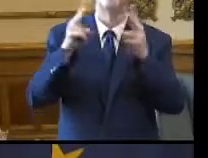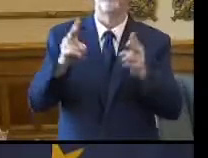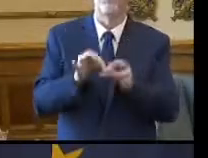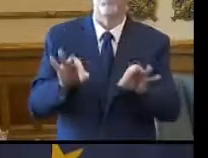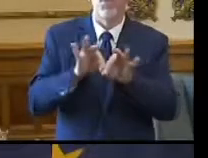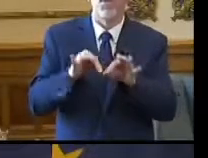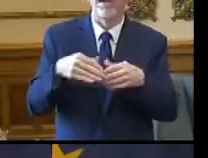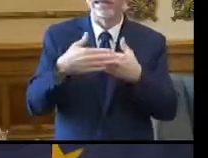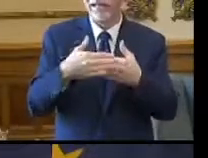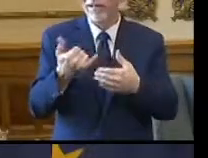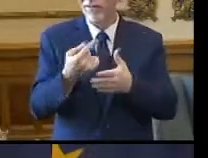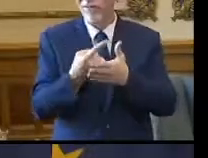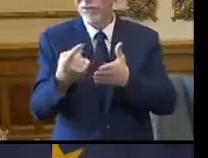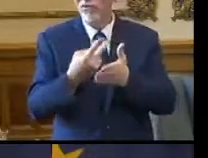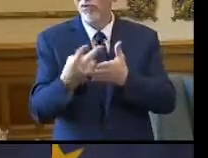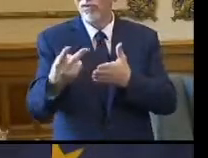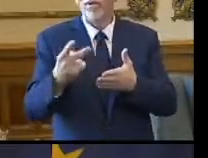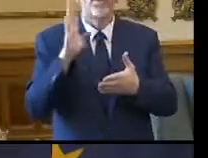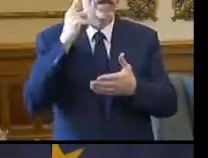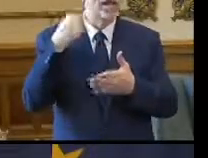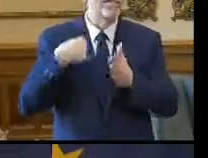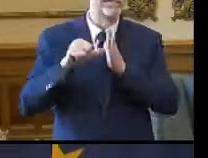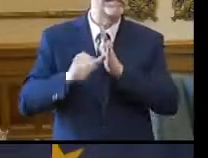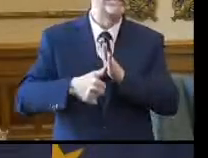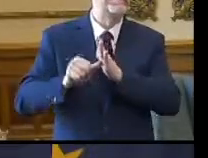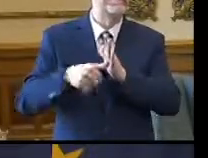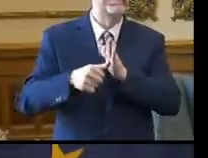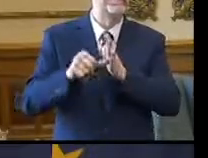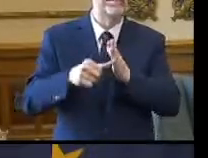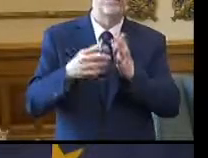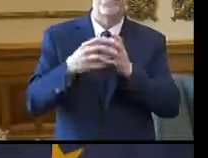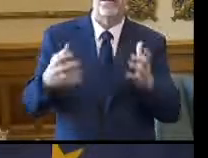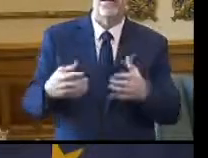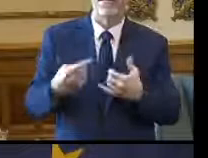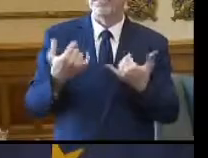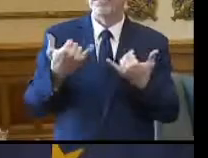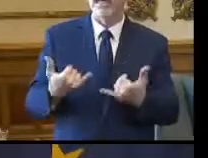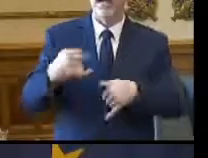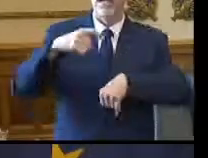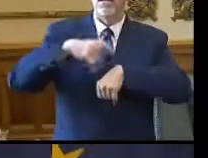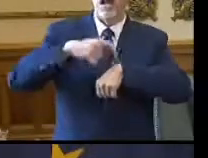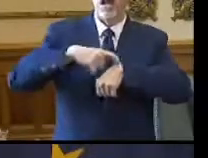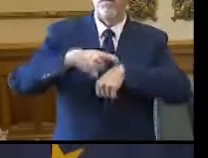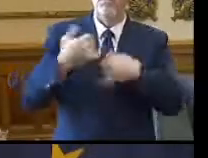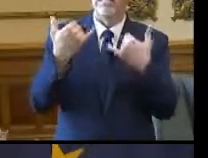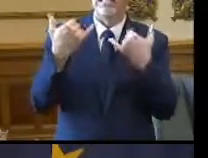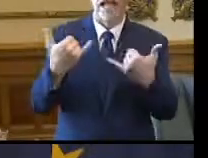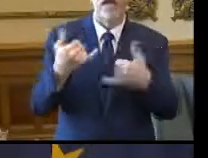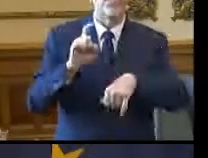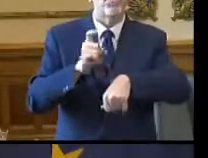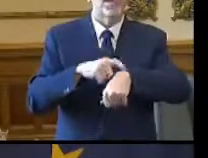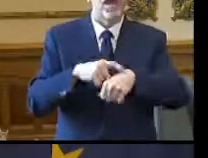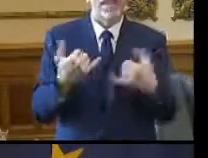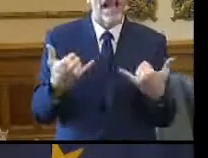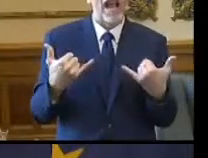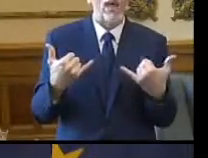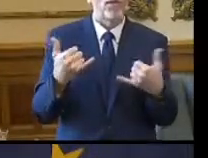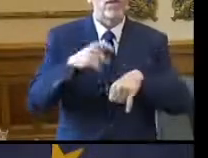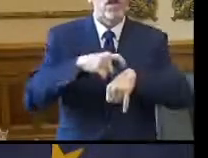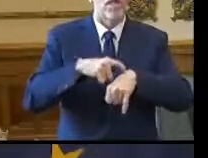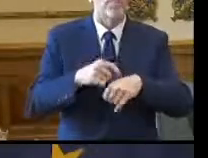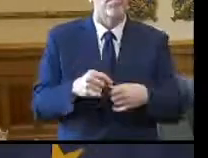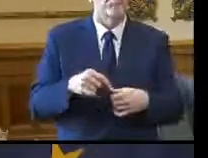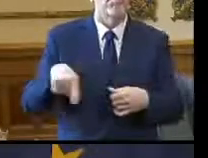Good evening, everyone, and welcome to our special report on the coronavirus. I'm Mike Tang. And I'm Dana Winklepleck. Tonight, we are here for you